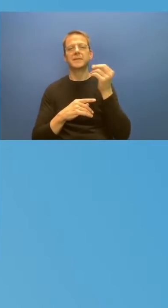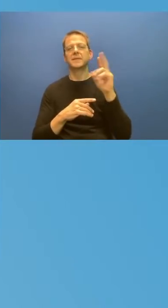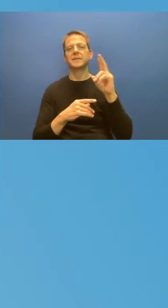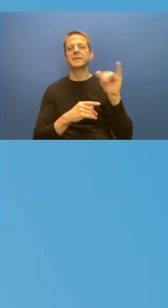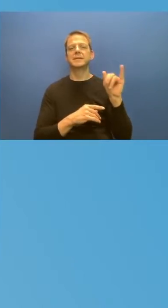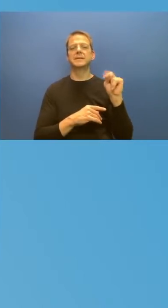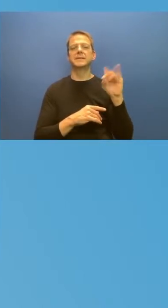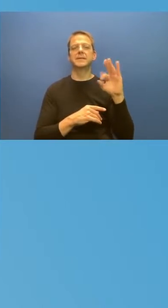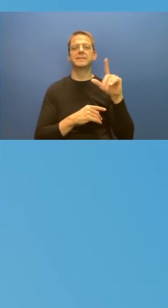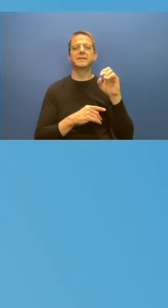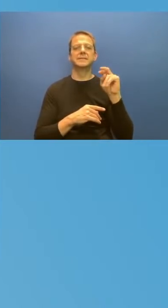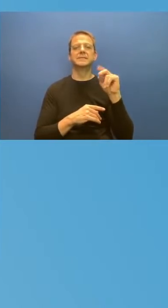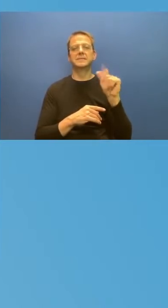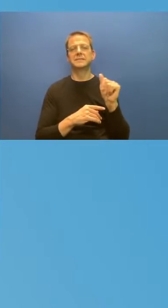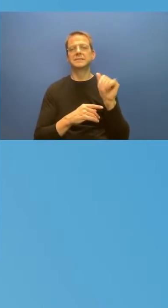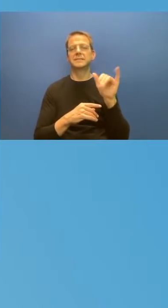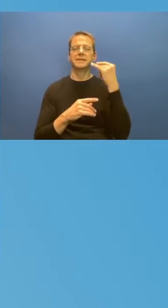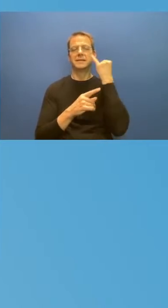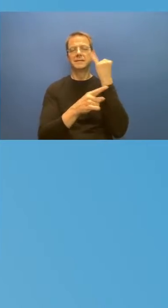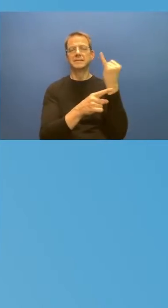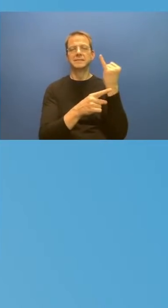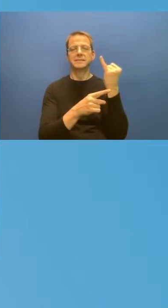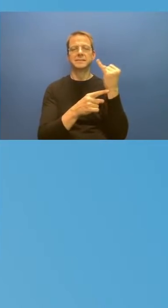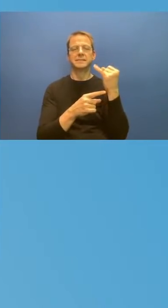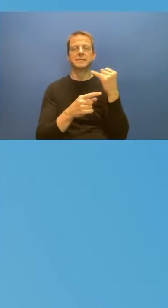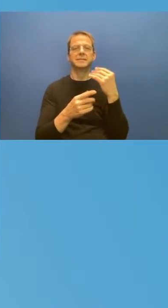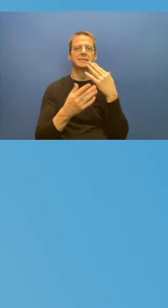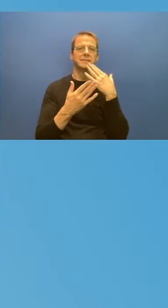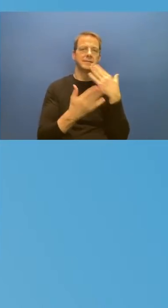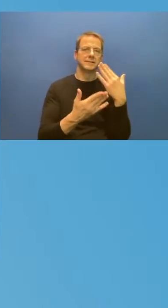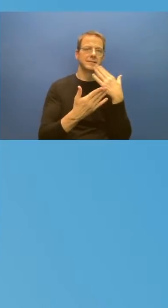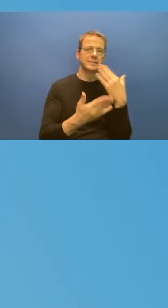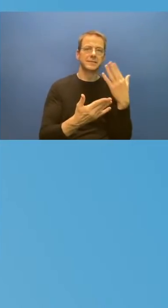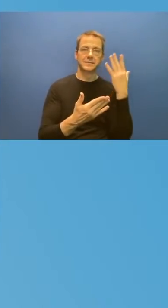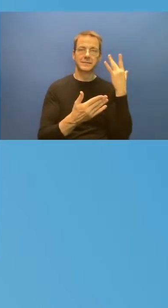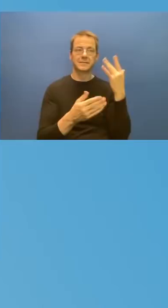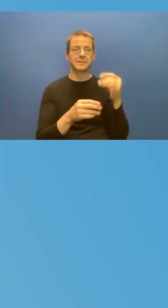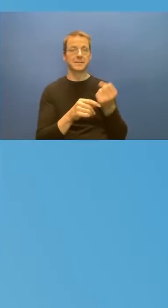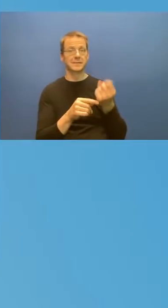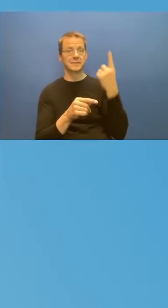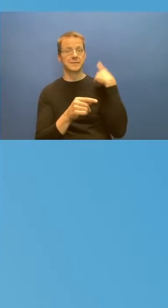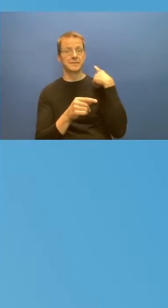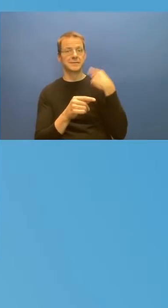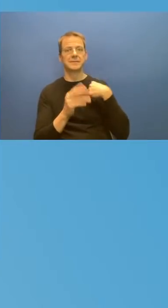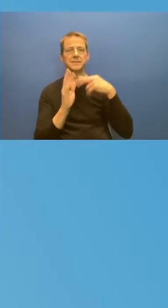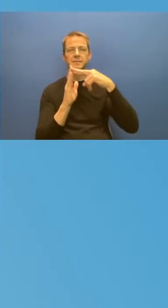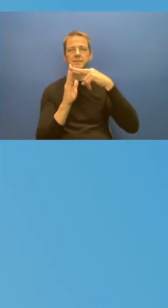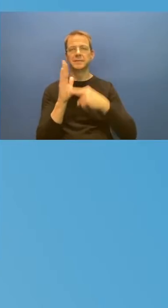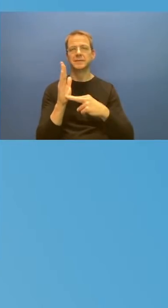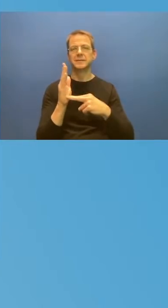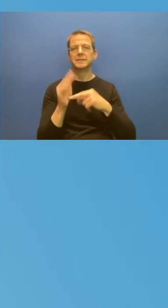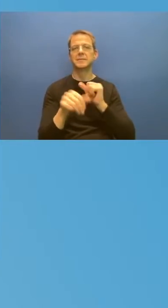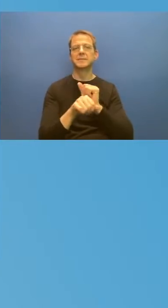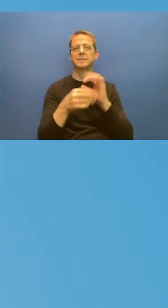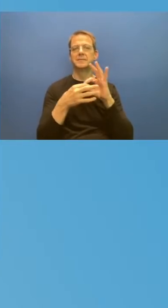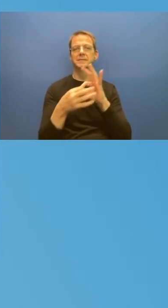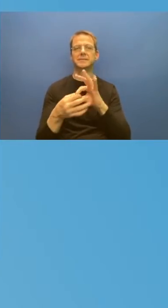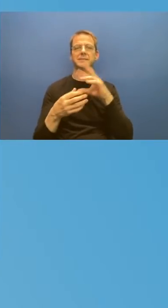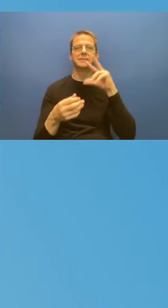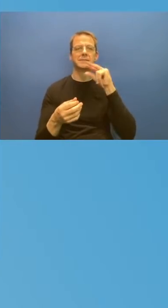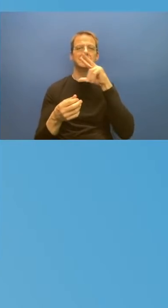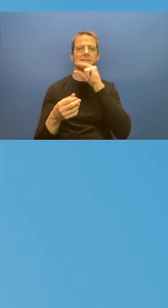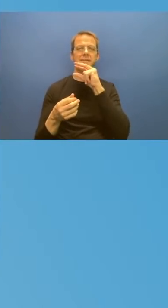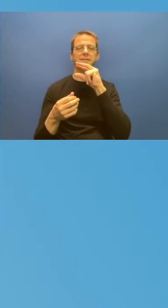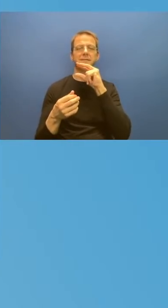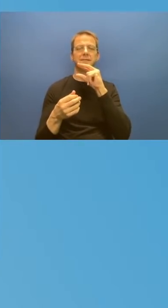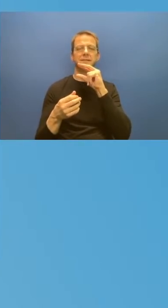works done on like nasal vaccines, and I don't know if it fizzled out or. So far, none of them have